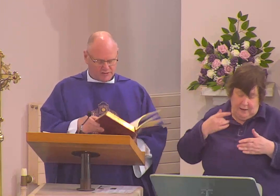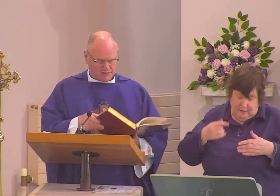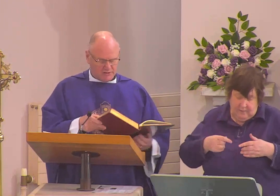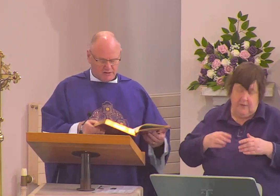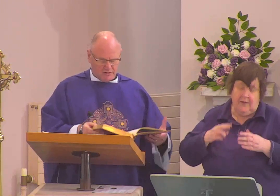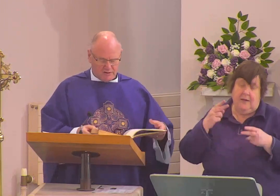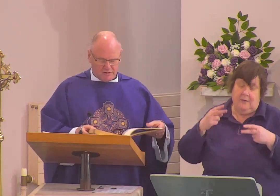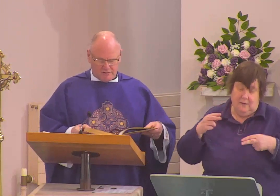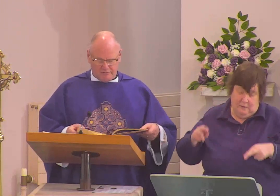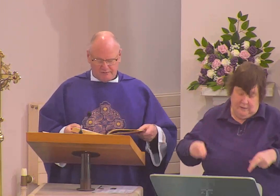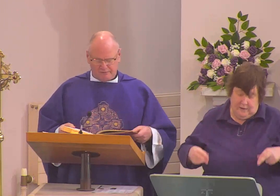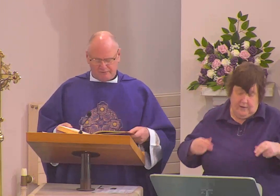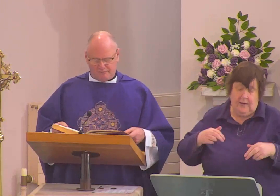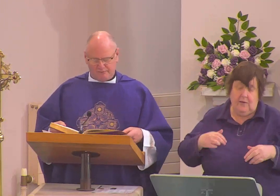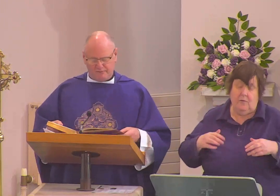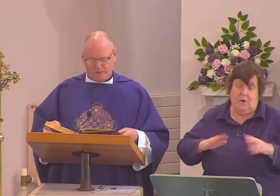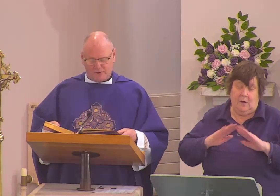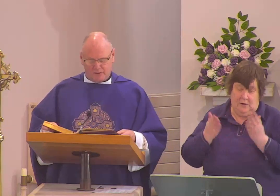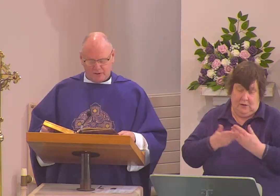prayers.